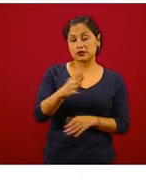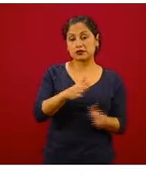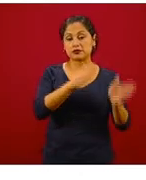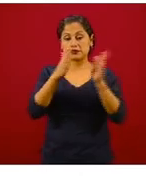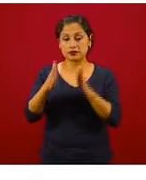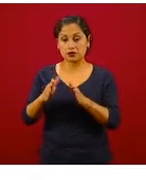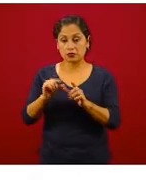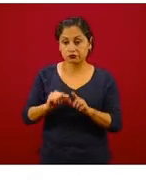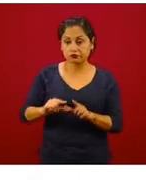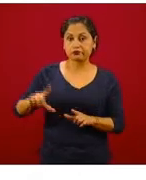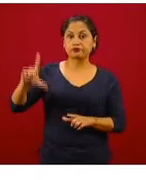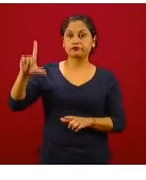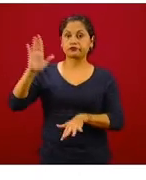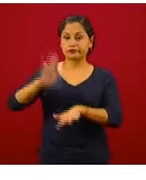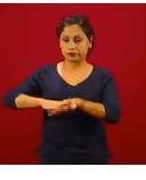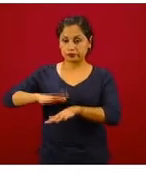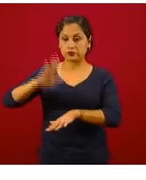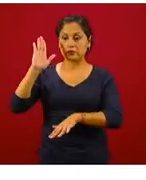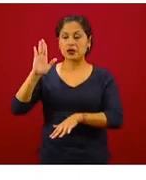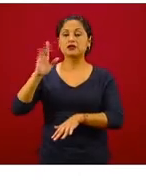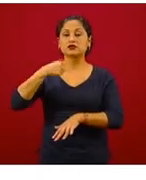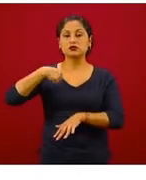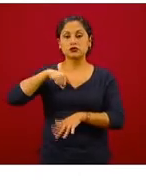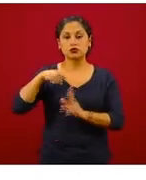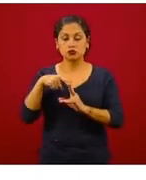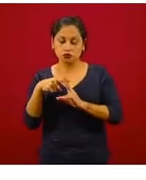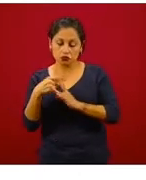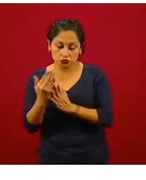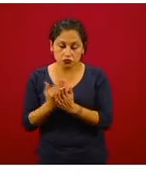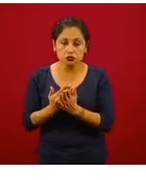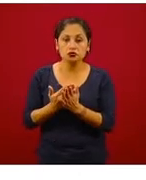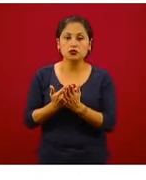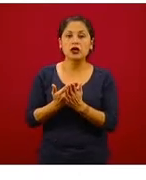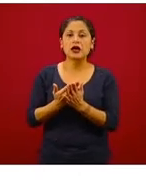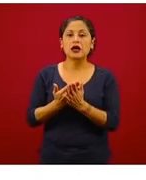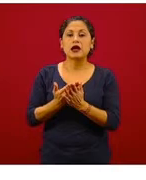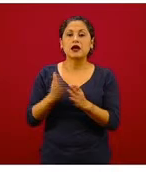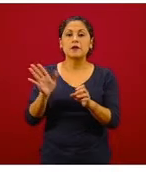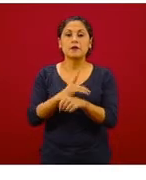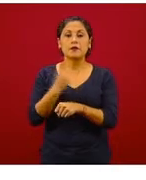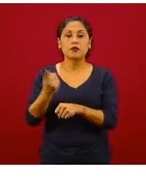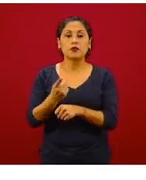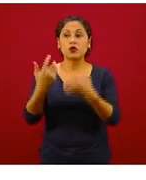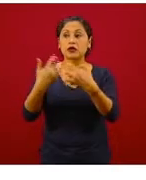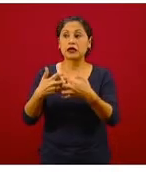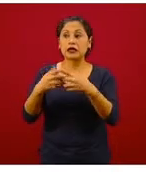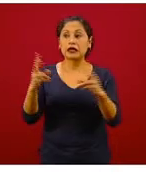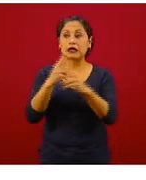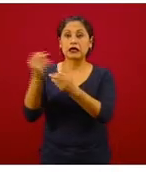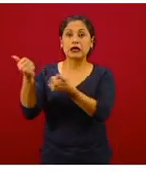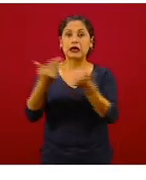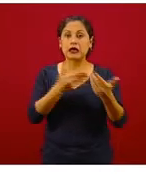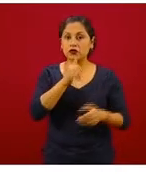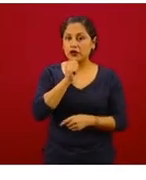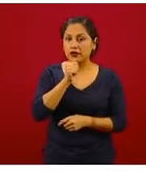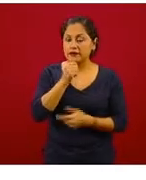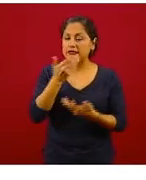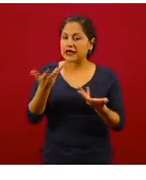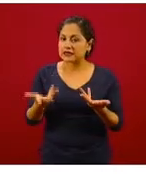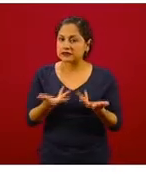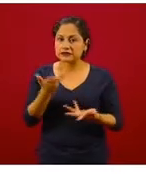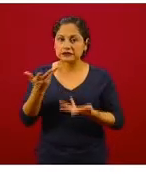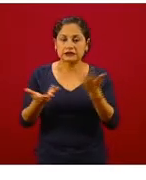as COVID hospitals. We started to have more and more, so we had to readjust because we hadn't received